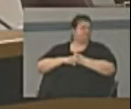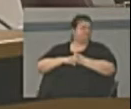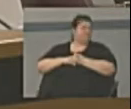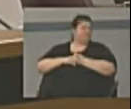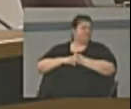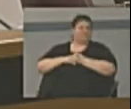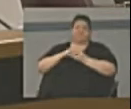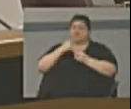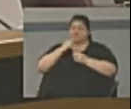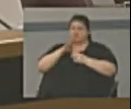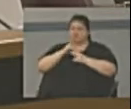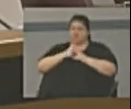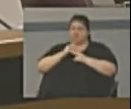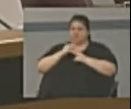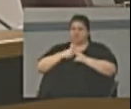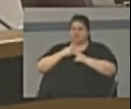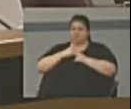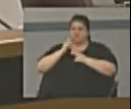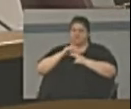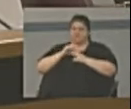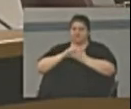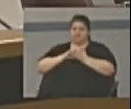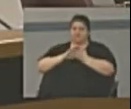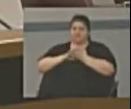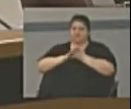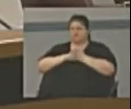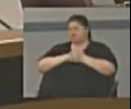State your name and address for the record, sir.